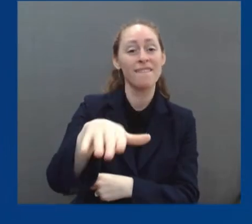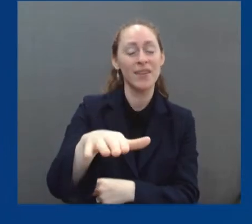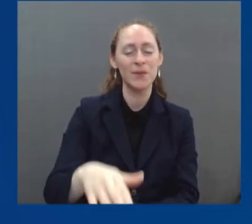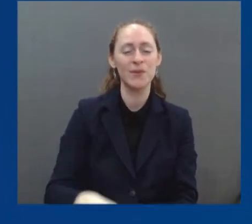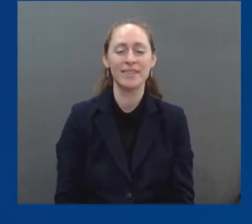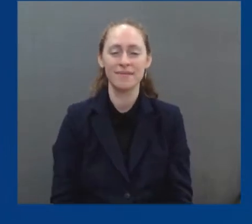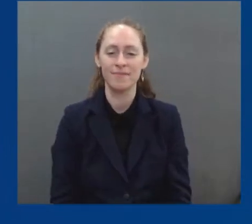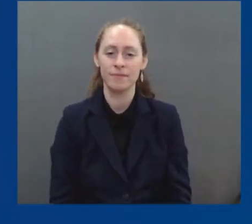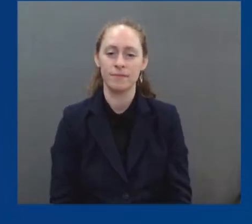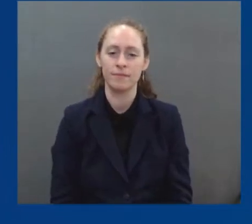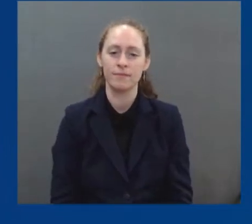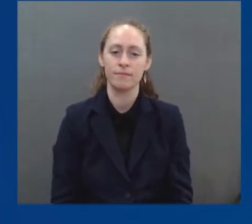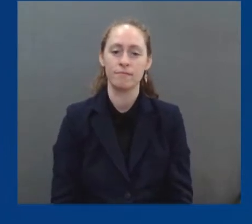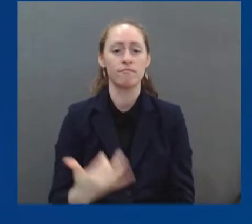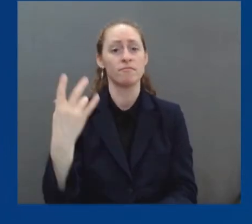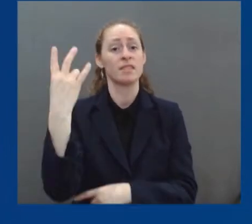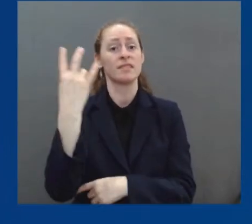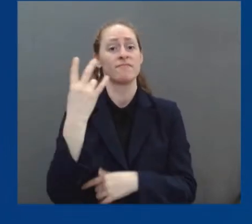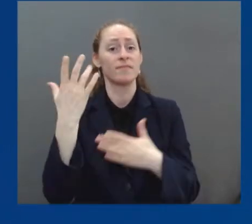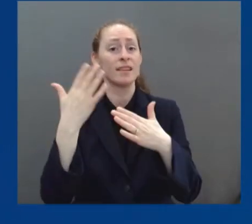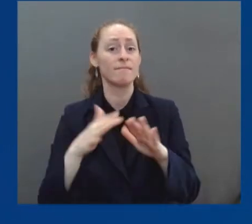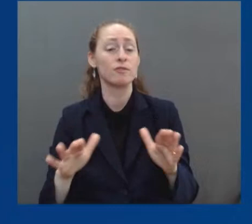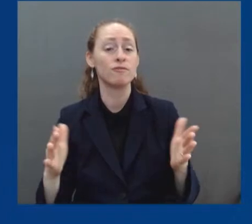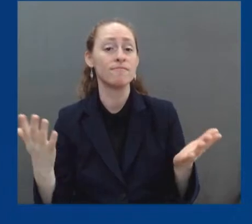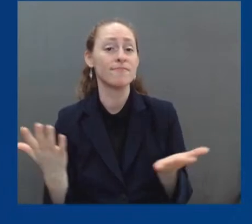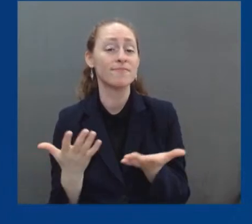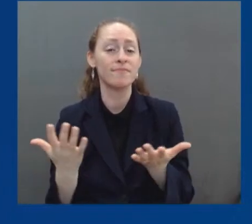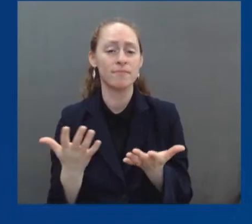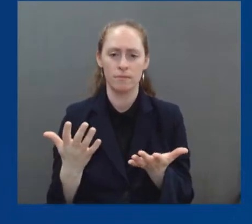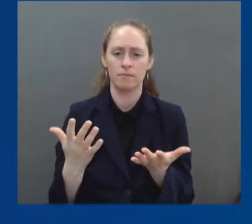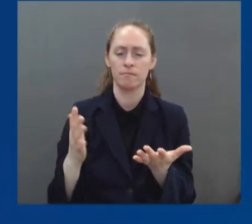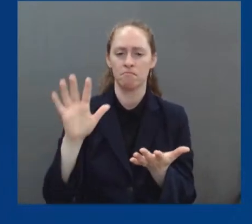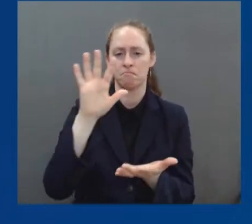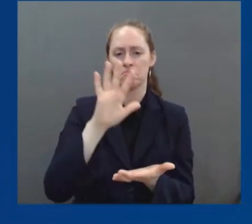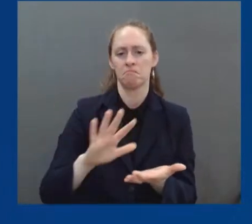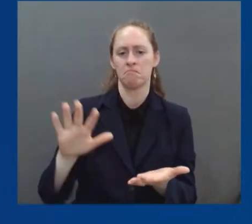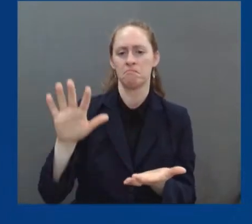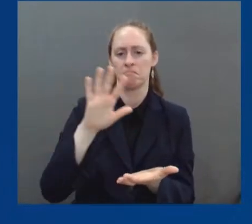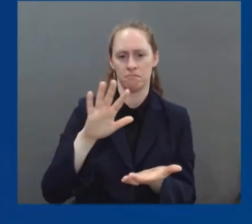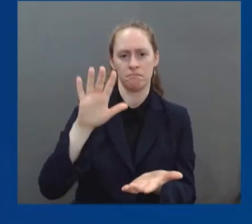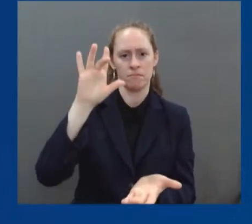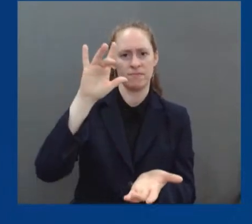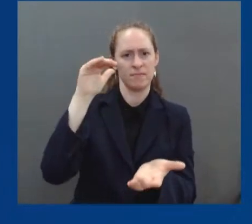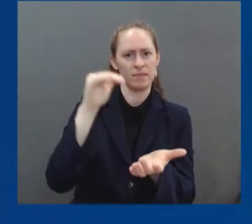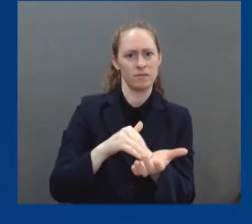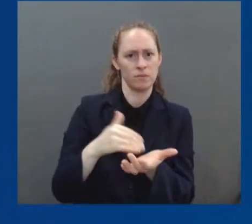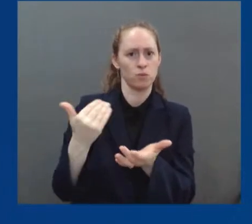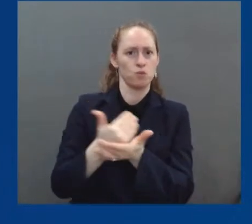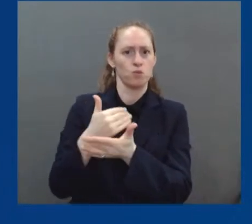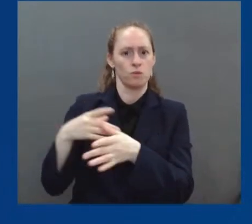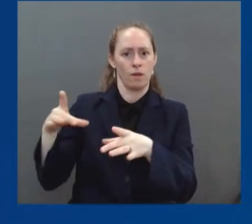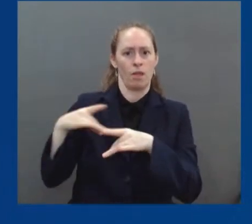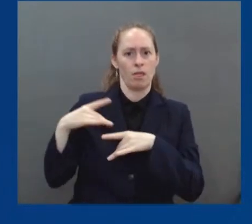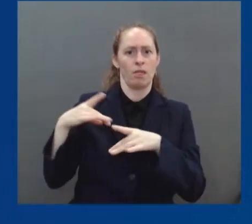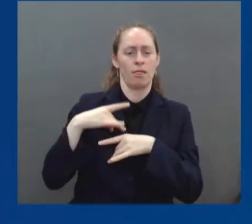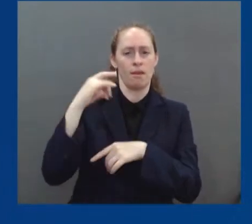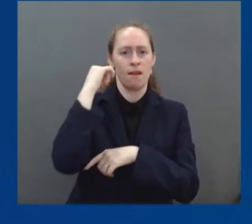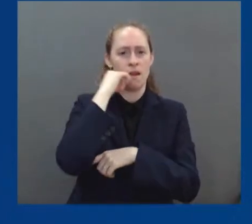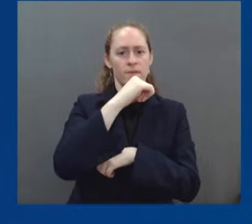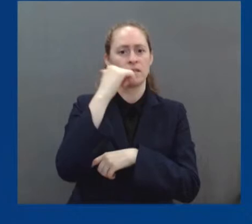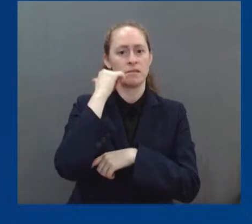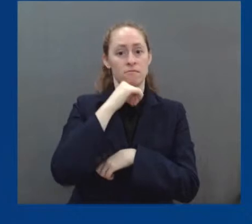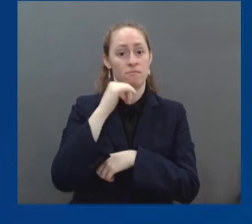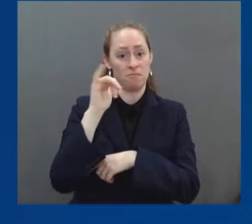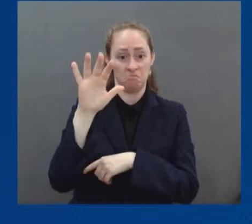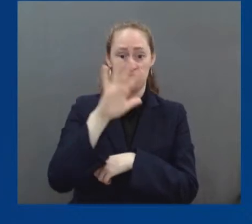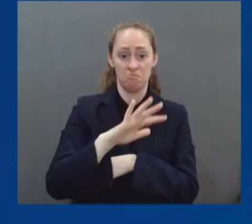about 25,000 cases per day, a decrease nationally of about 4% over the previous week, and remains relatively stable